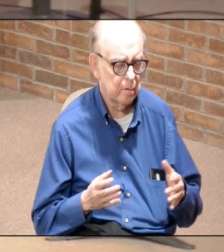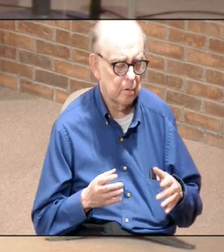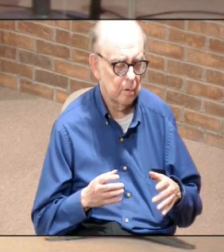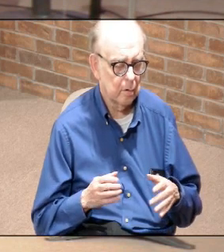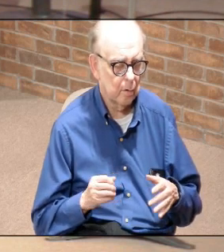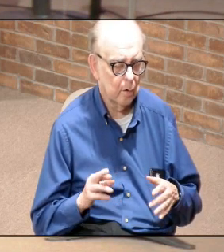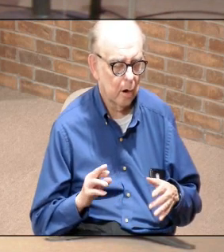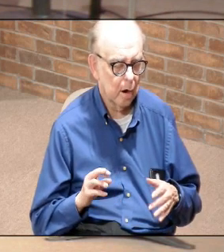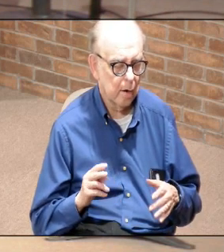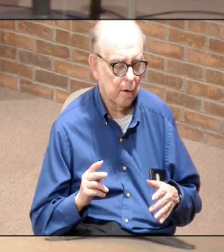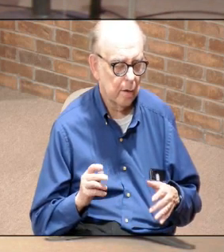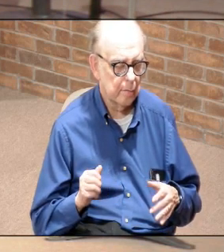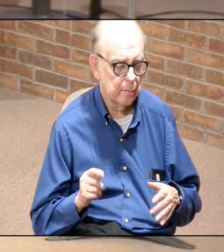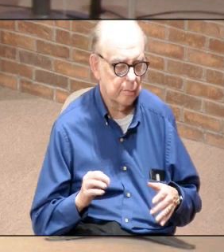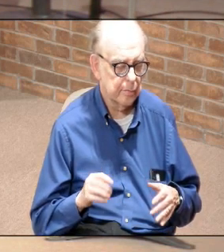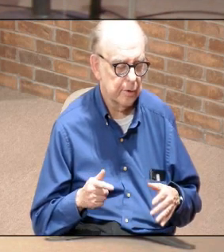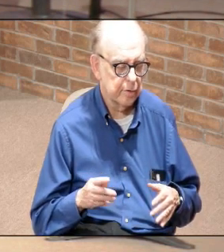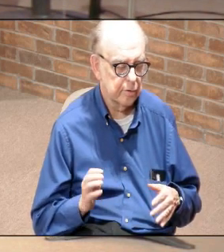orphanage